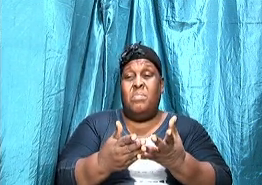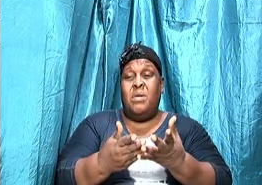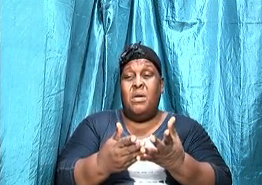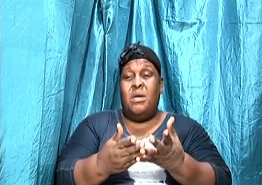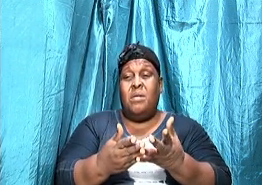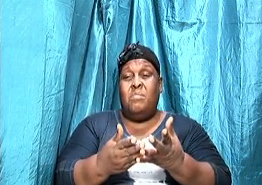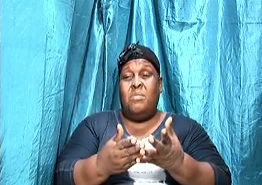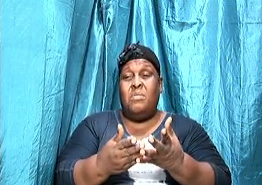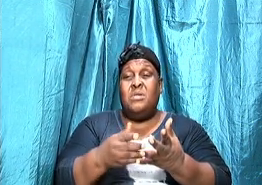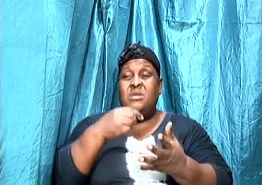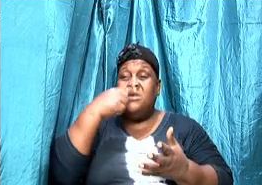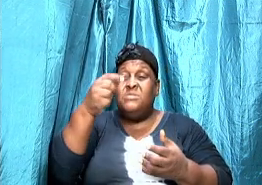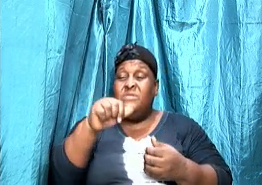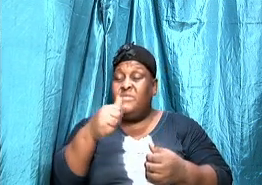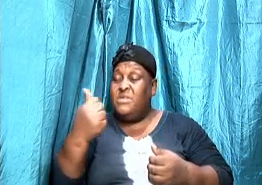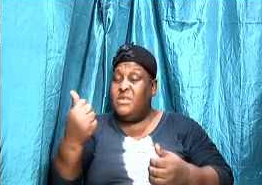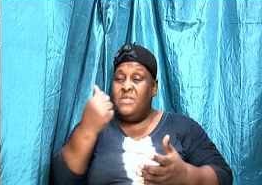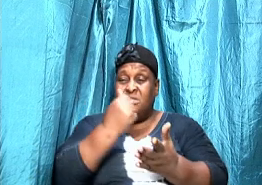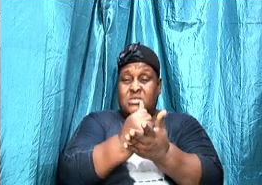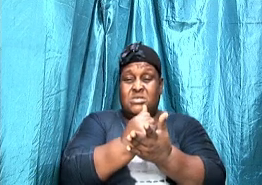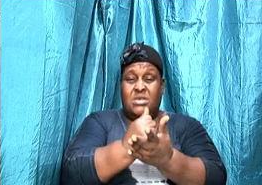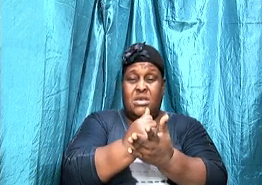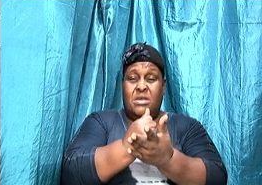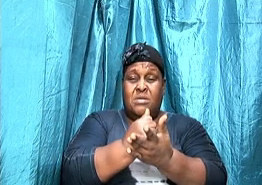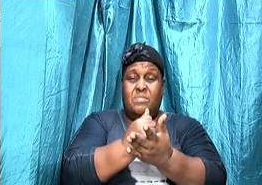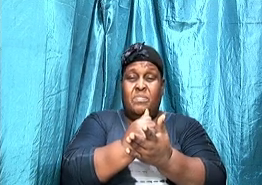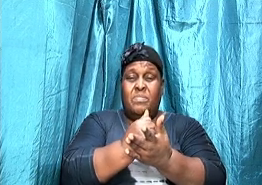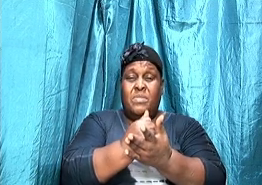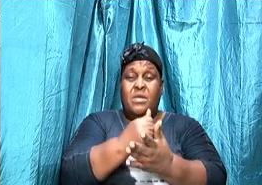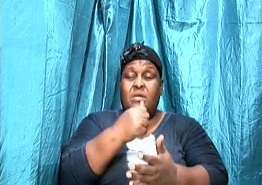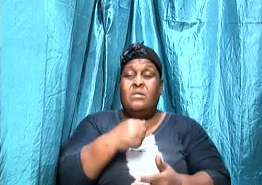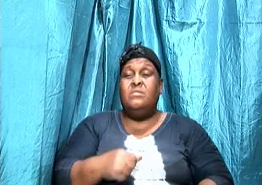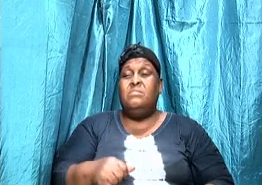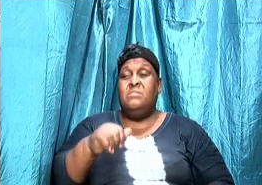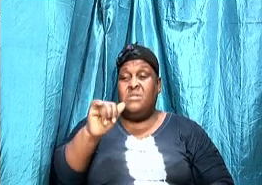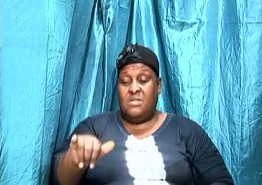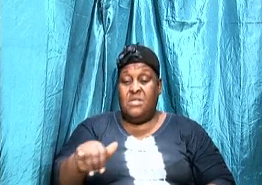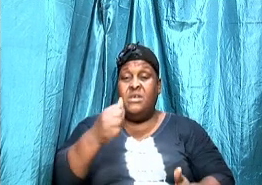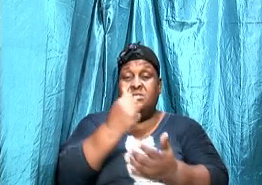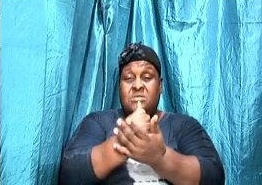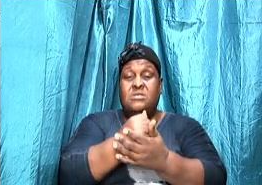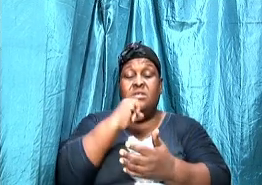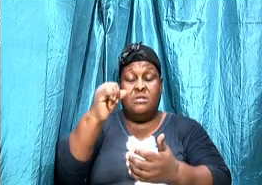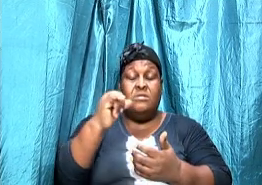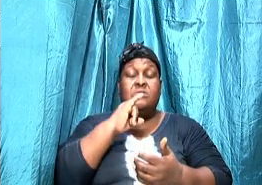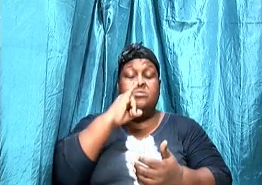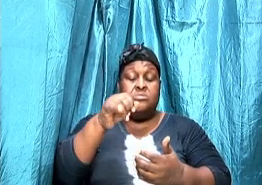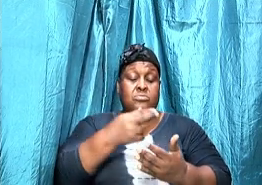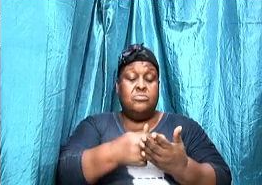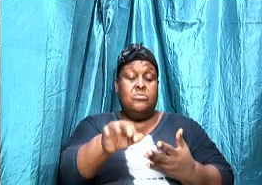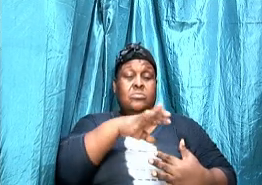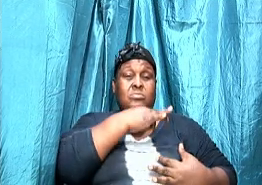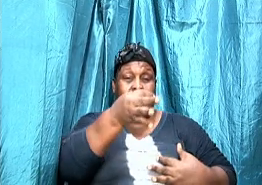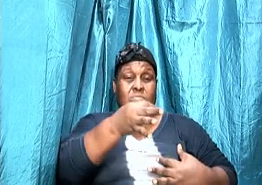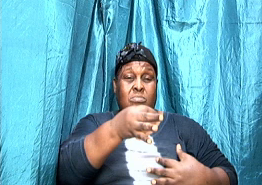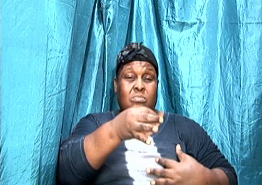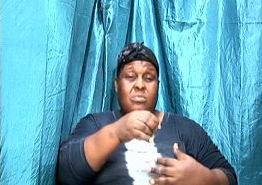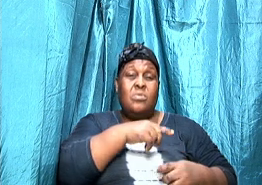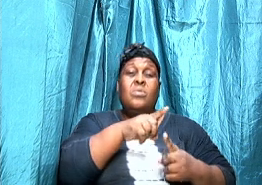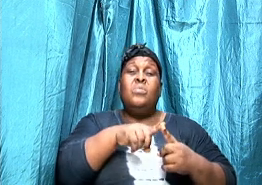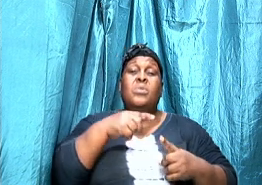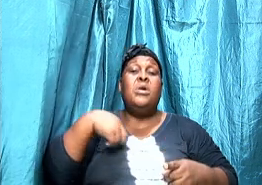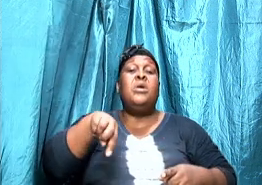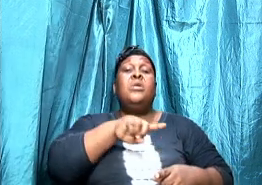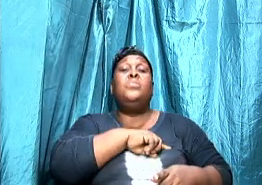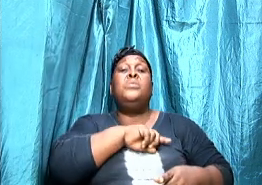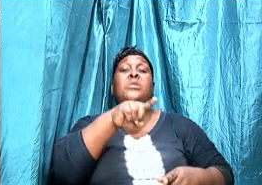seal, and that is the seal, and that is the Holy Ghost. And when we believe God, we receive